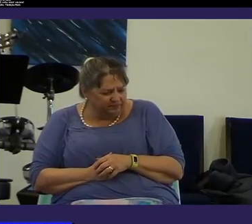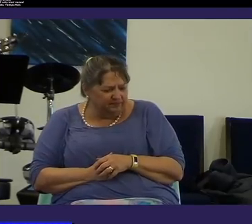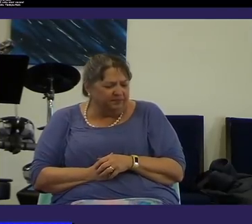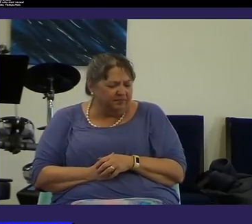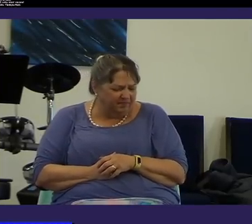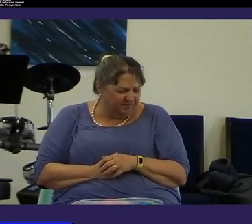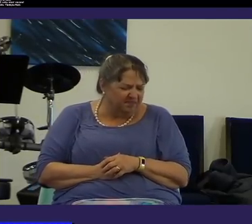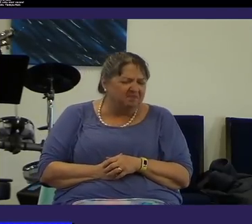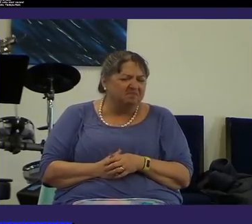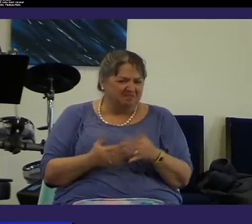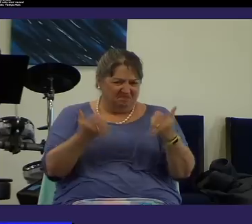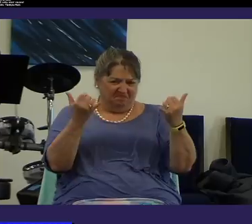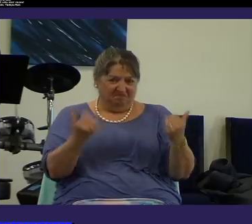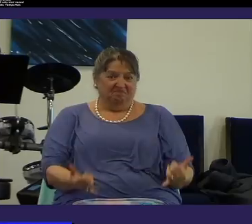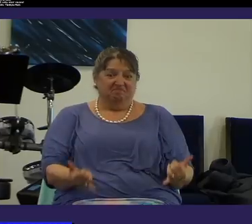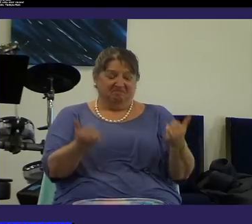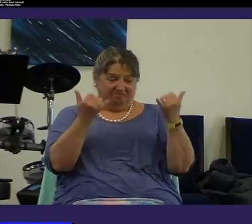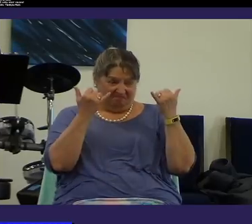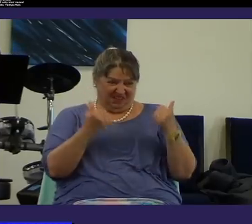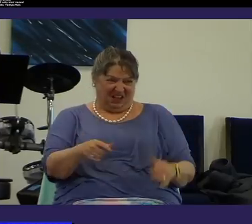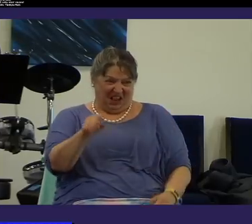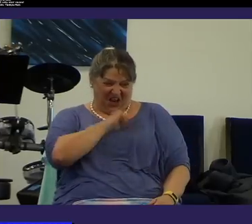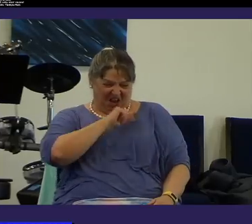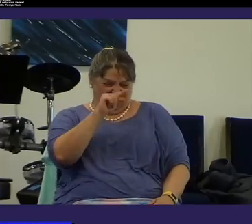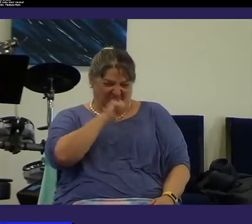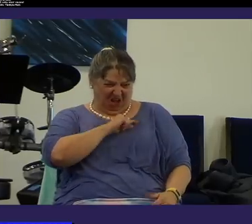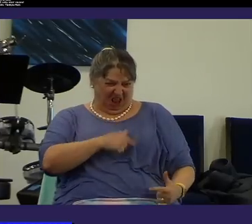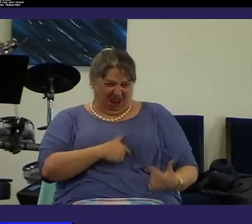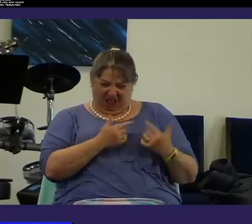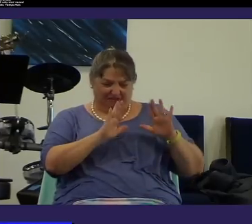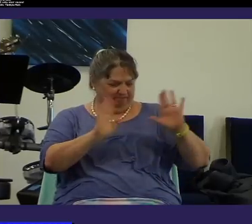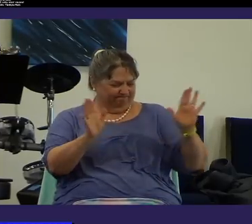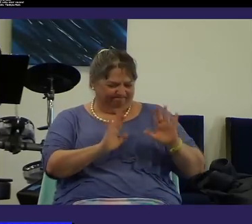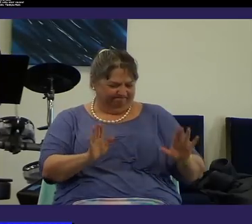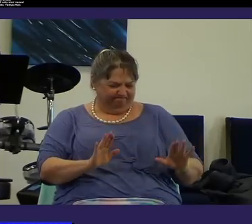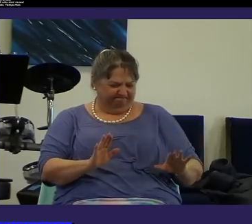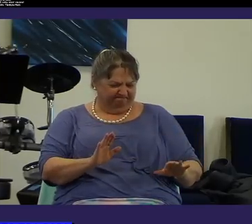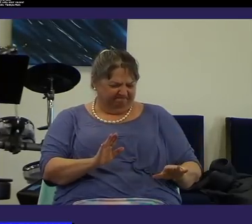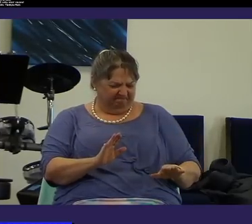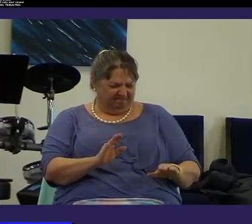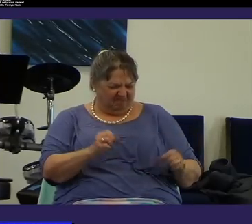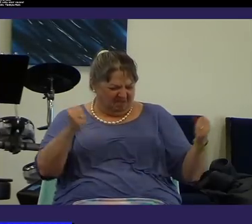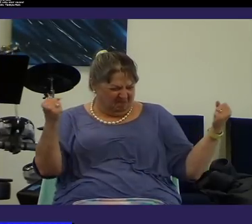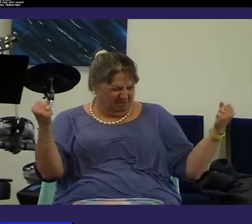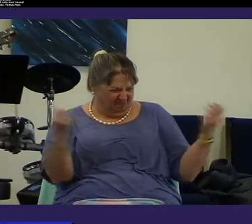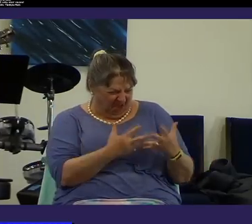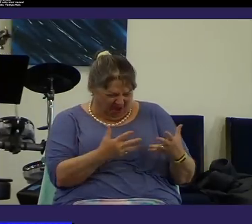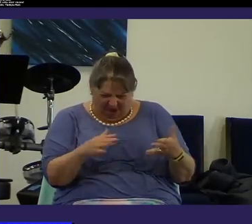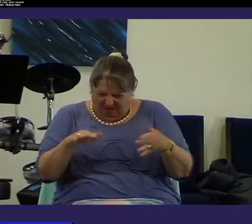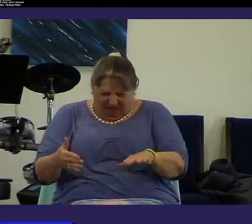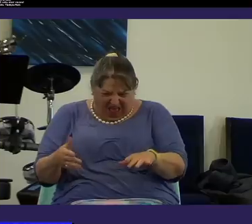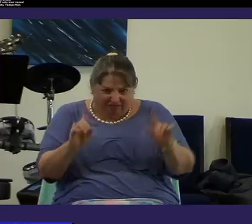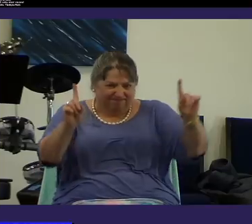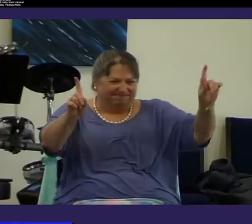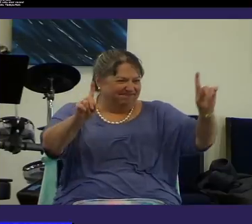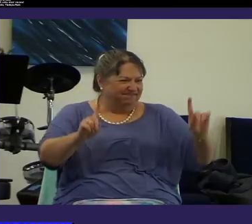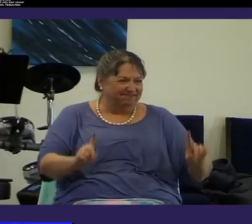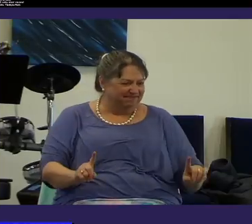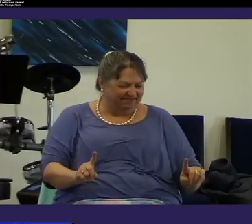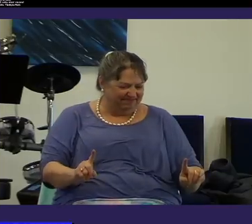Christ. No guilt in life, no fear in